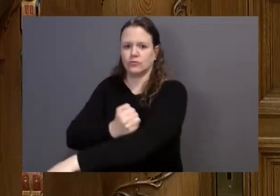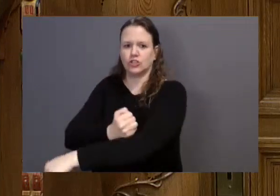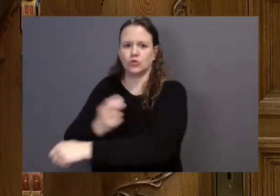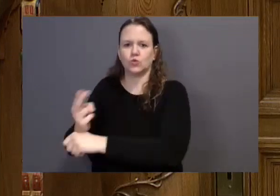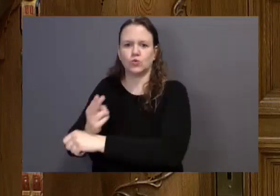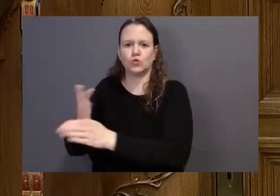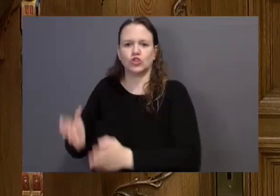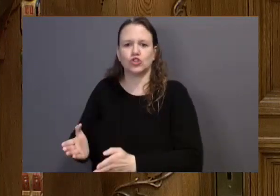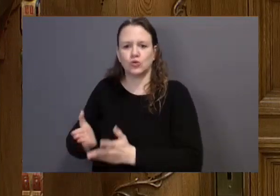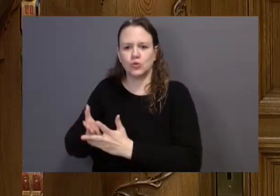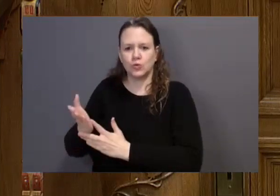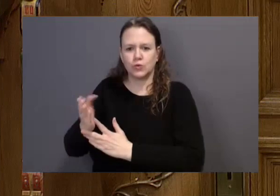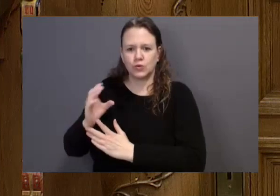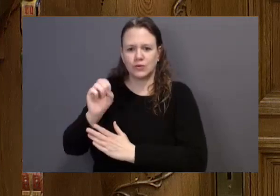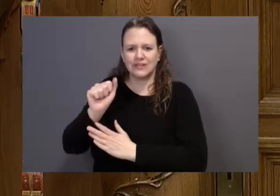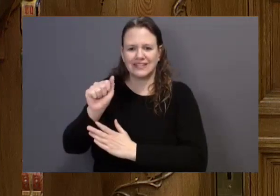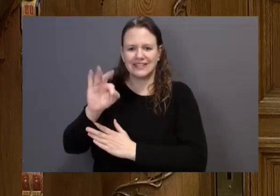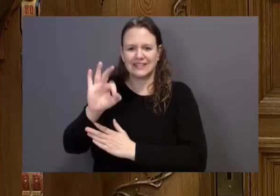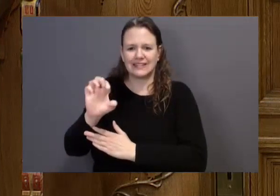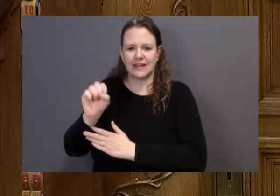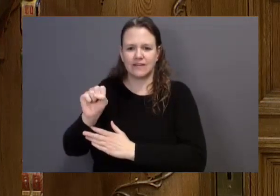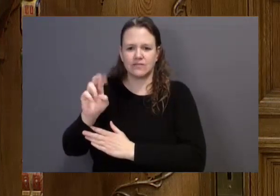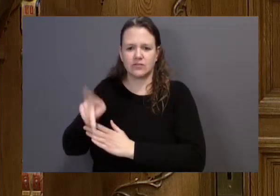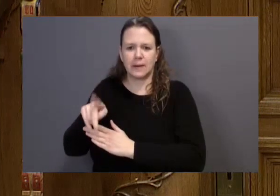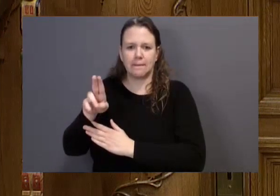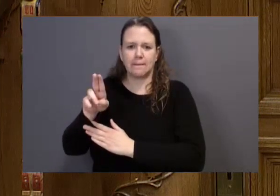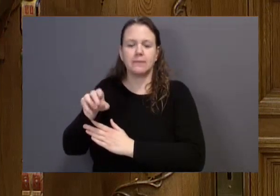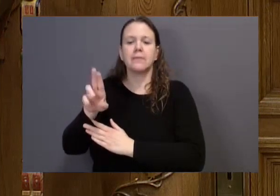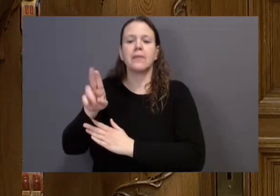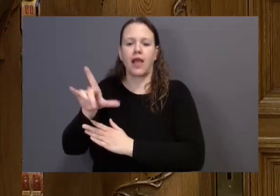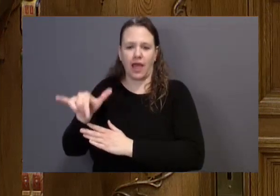Mr. Premier. Thank you very much, Honourable Speaker.